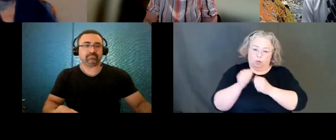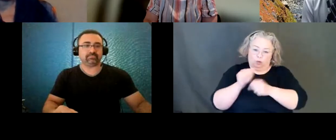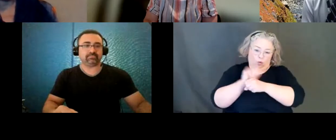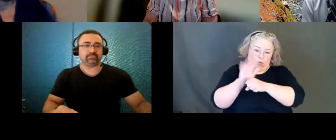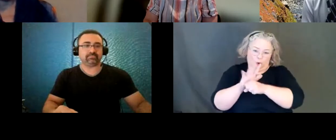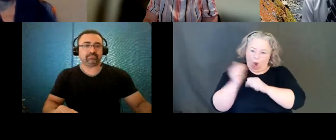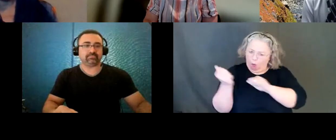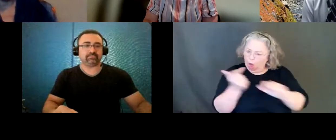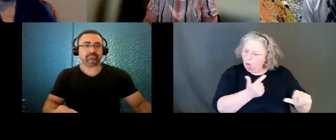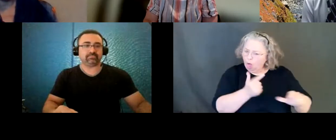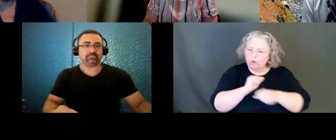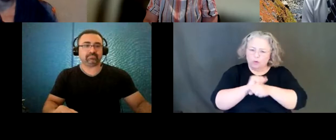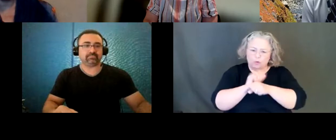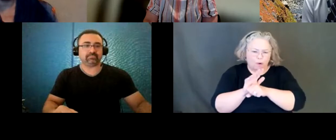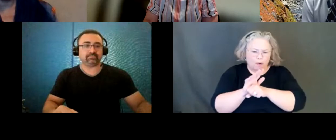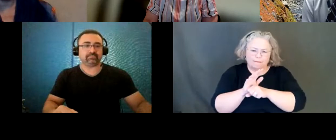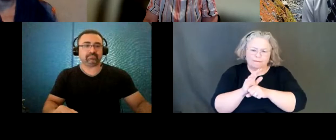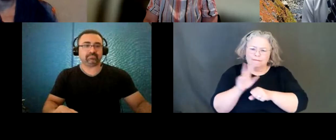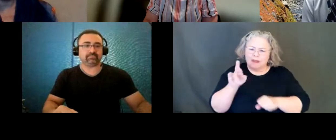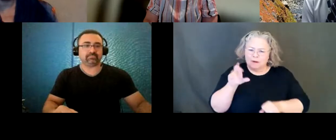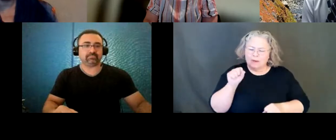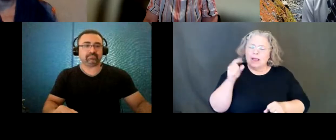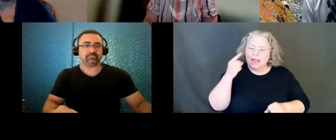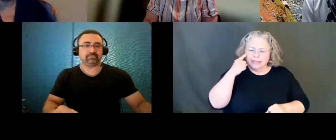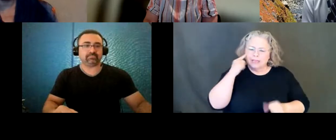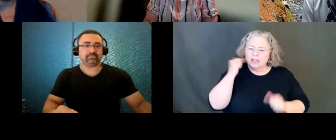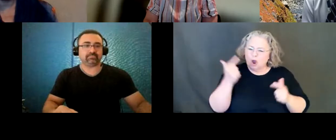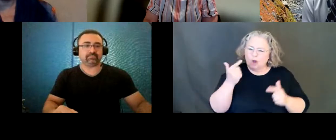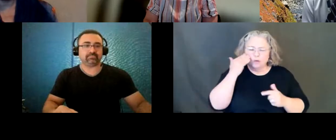and I think everyone was even aware of this when they were thinking about